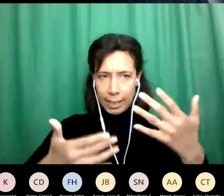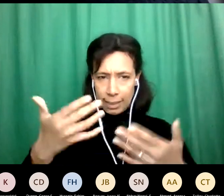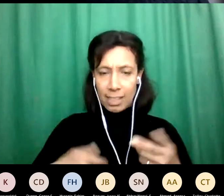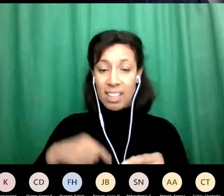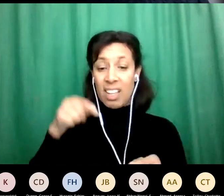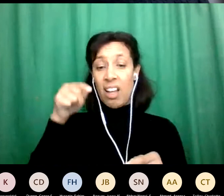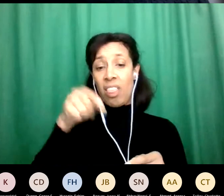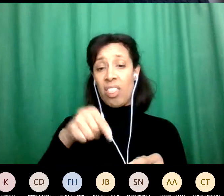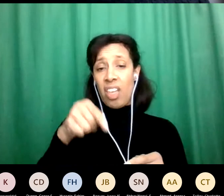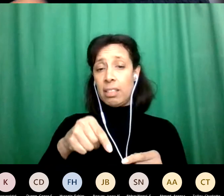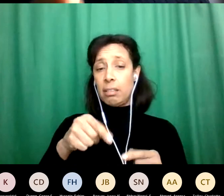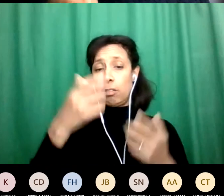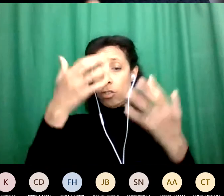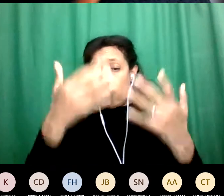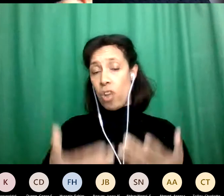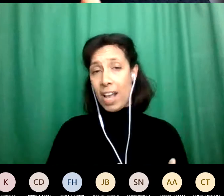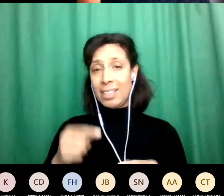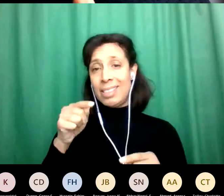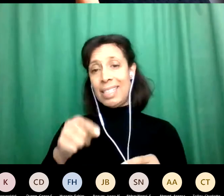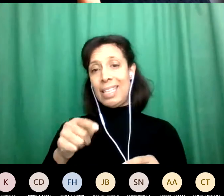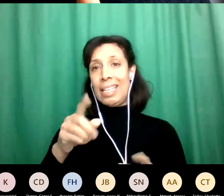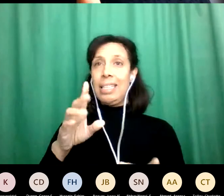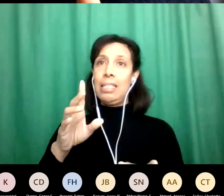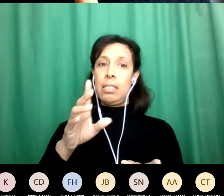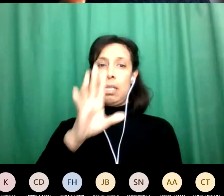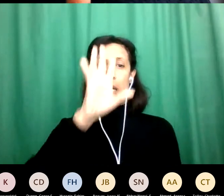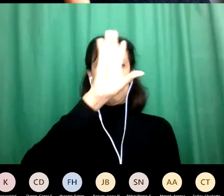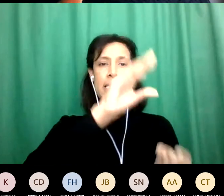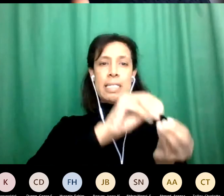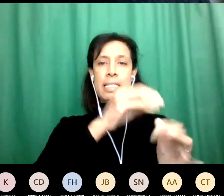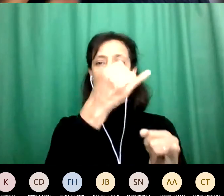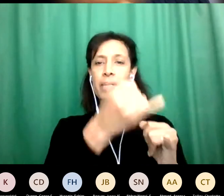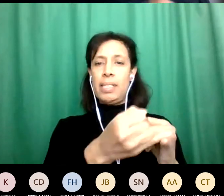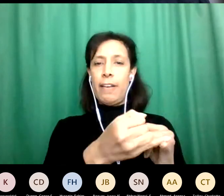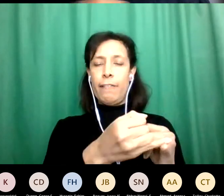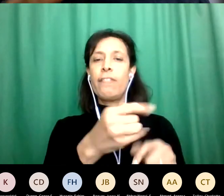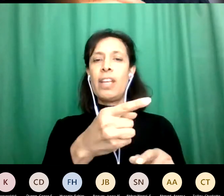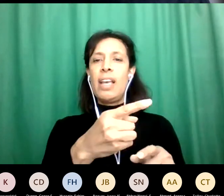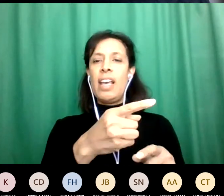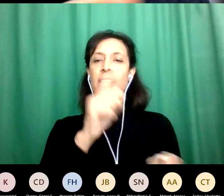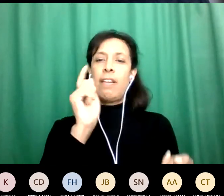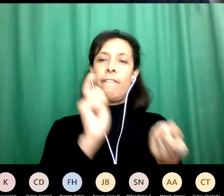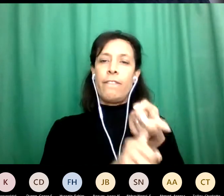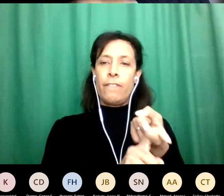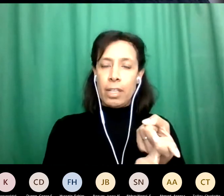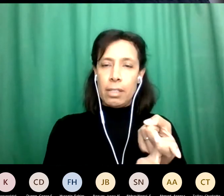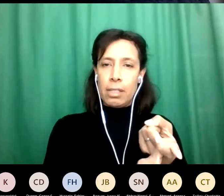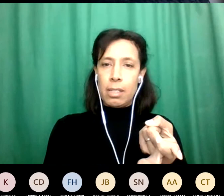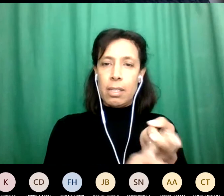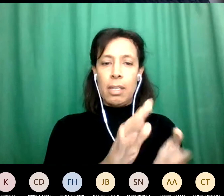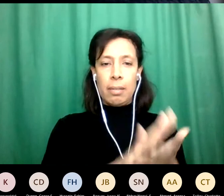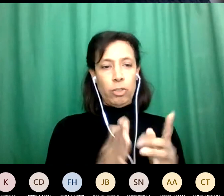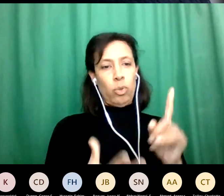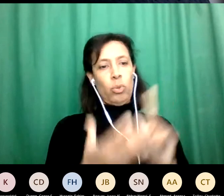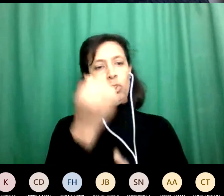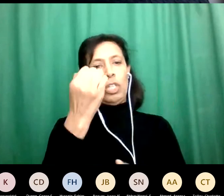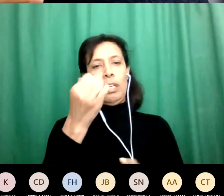summative. That's fixed. It's a mark for what you get for the piece of work that you have